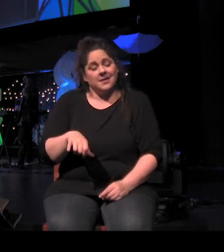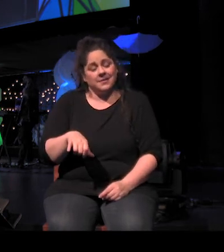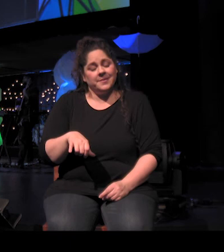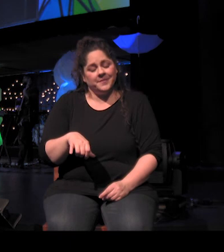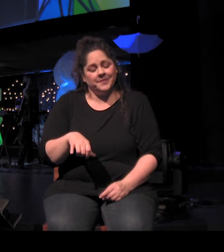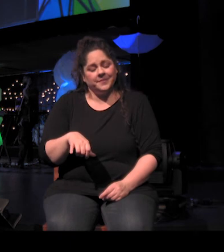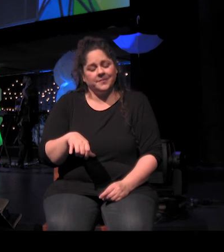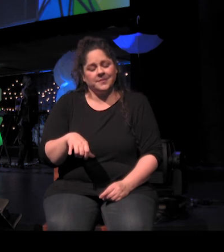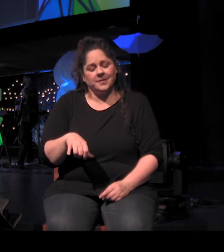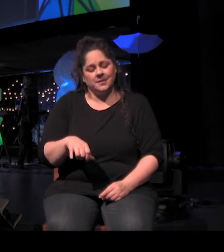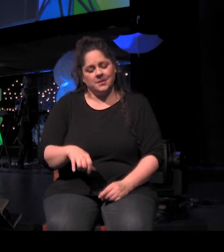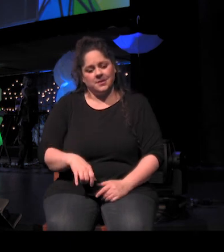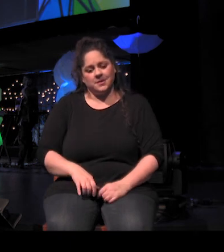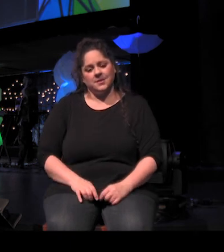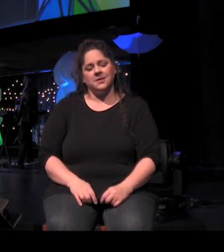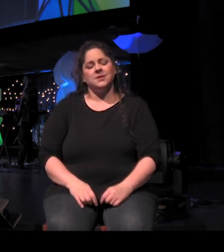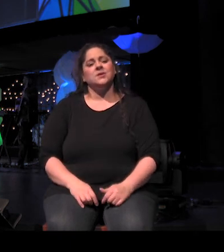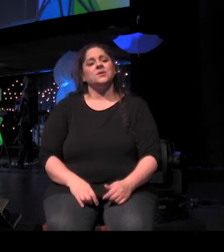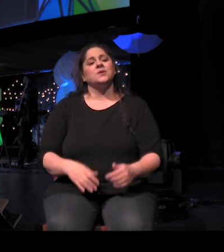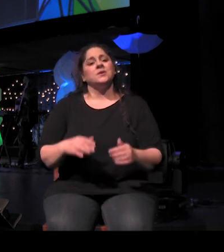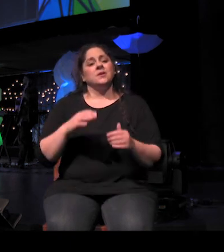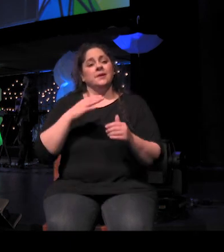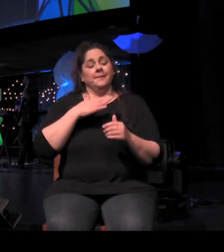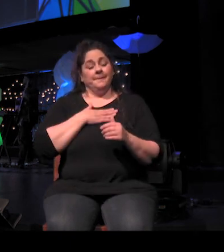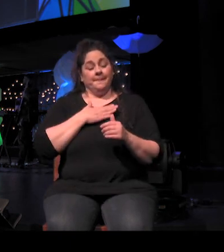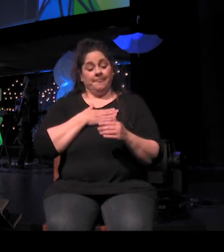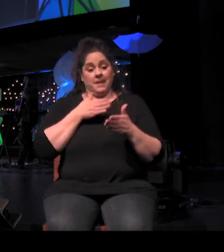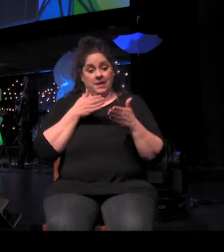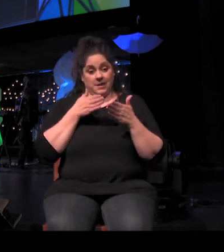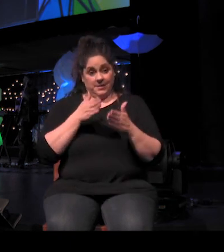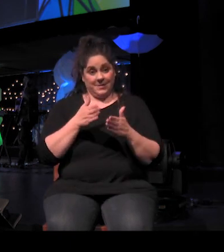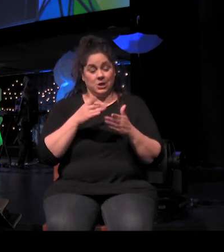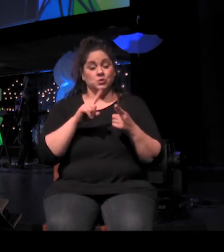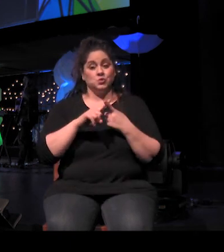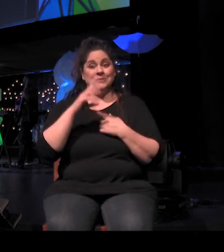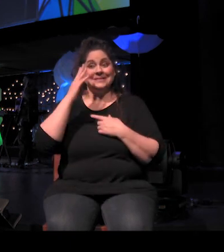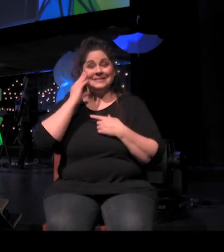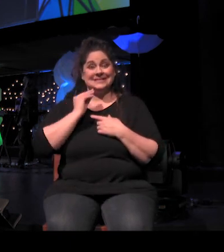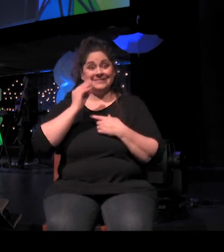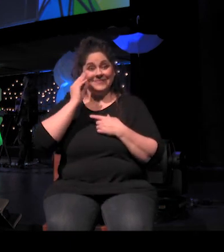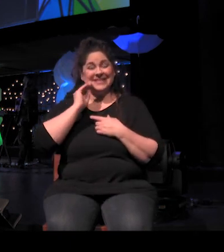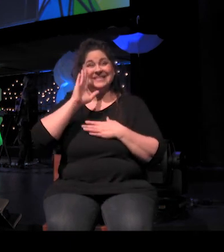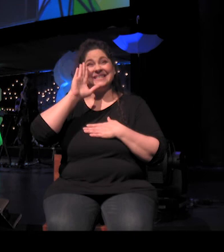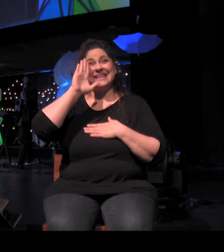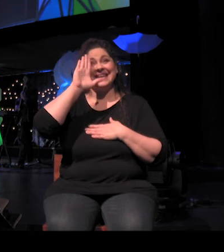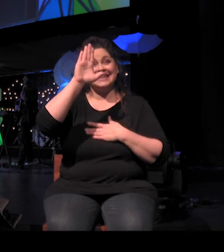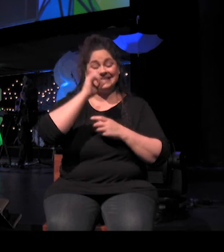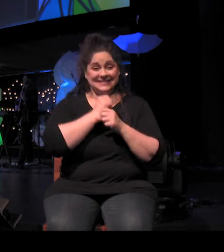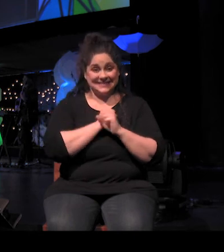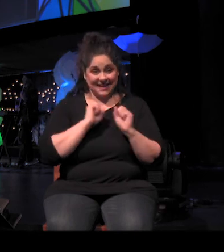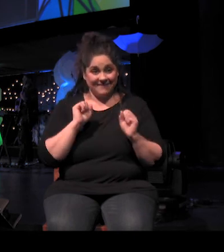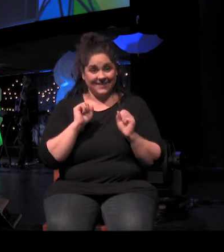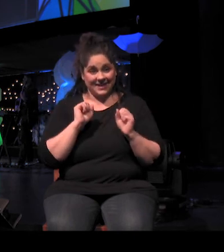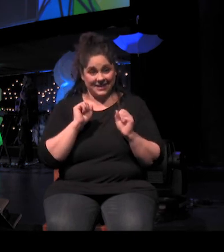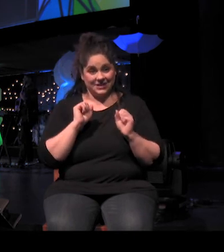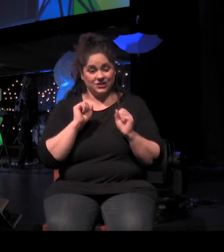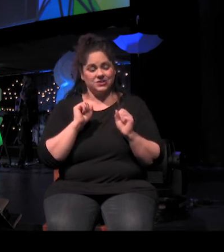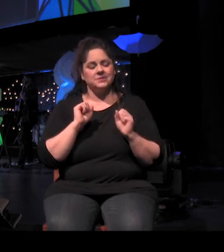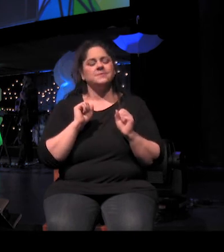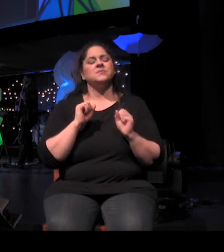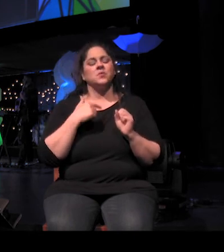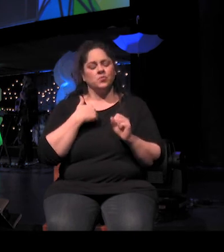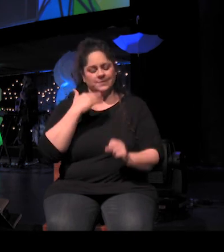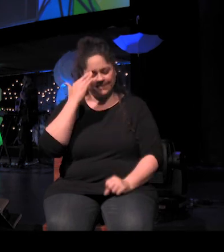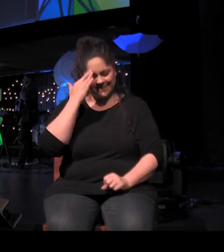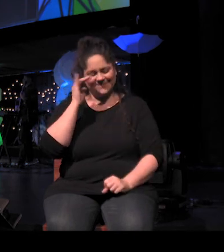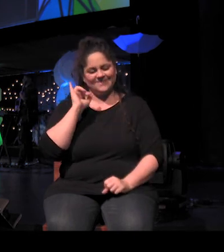And this pathway to experience salvation starts with acknowledging that fact. There is nothing we